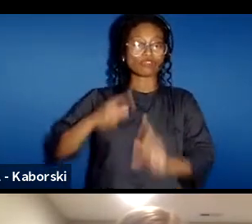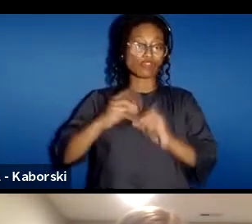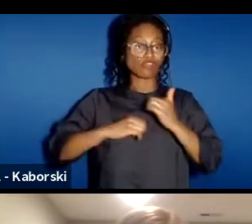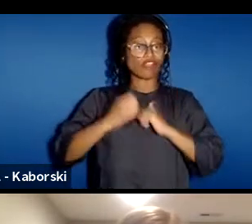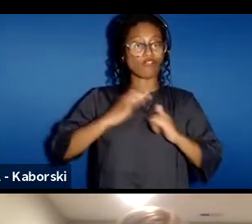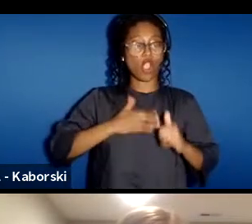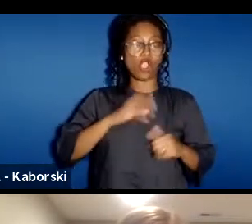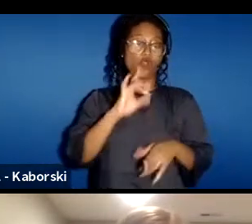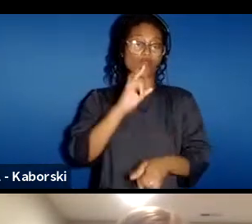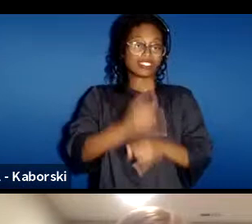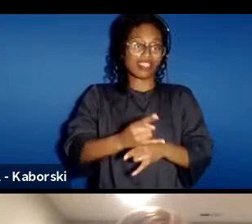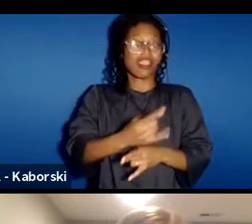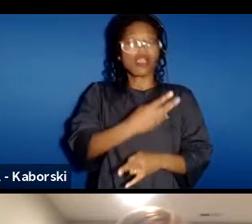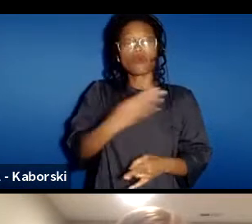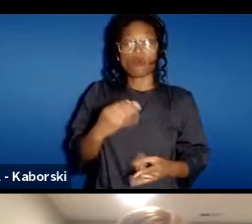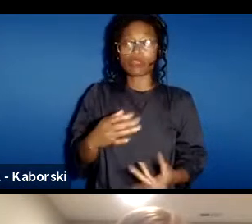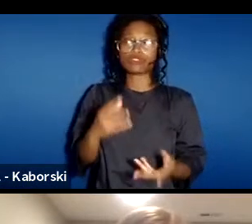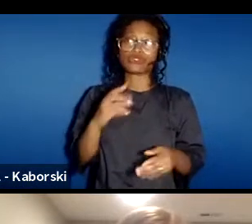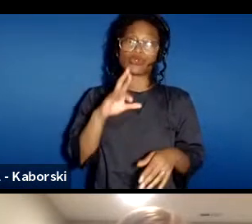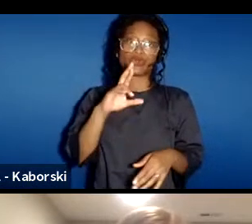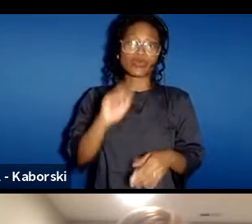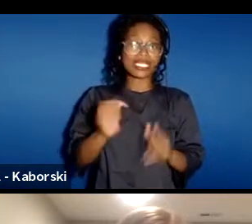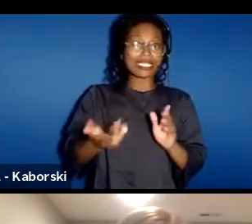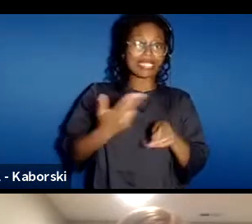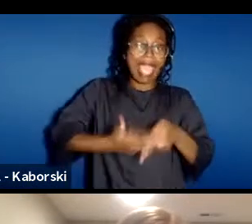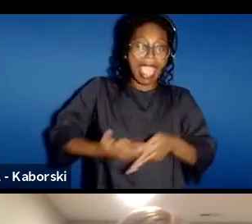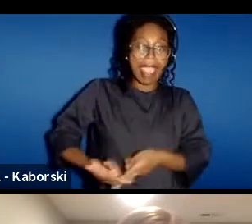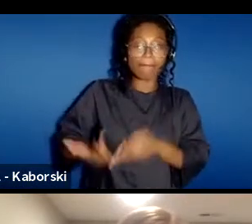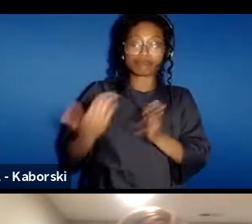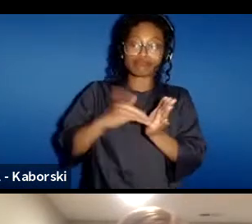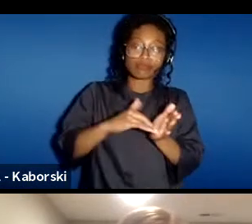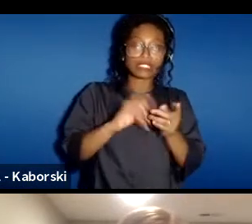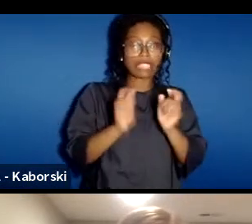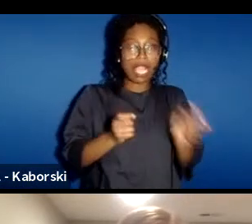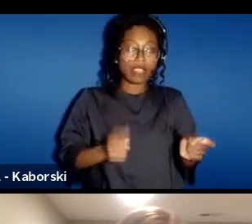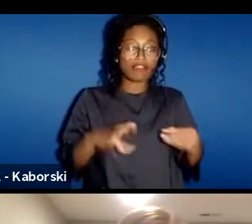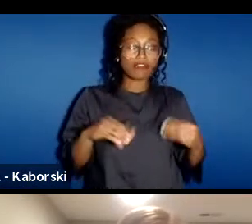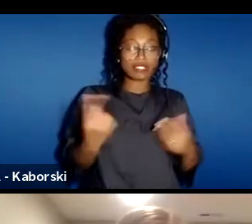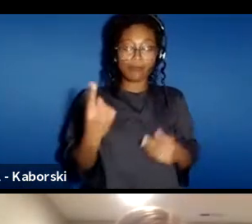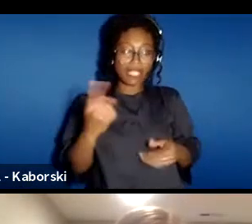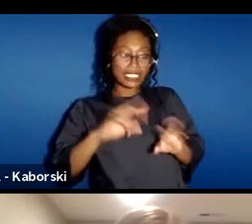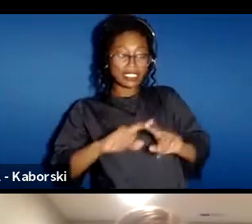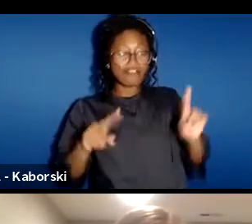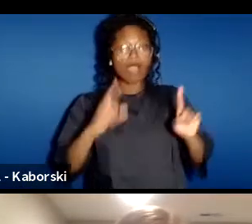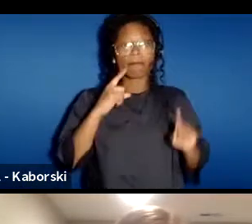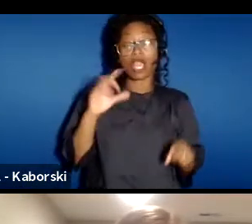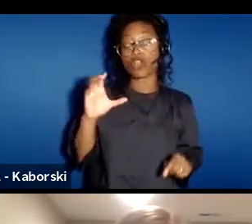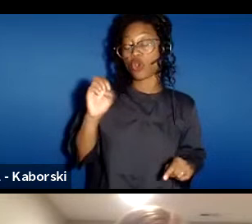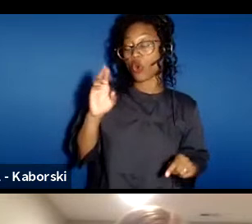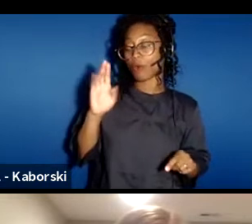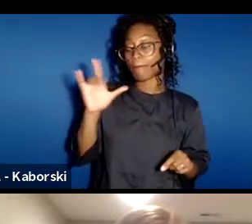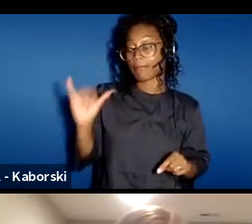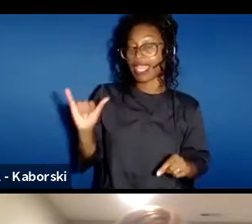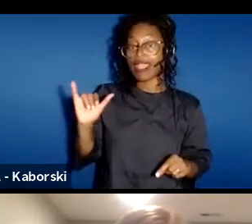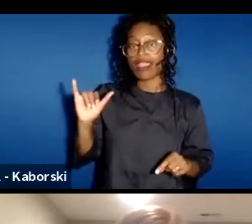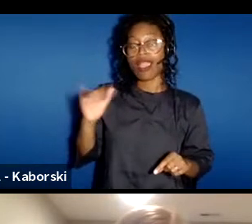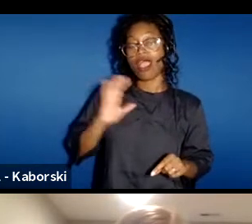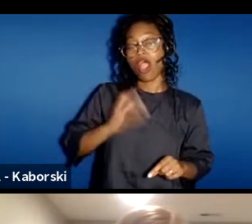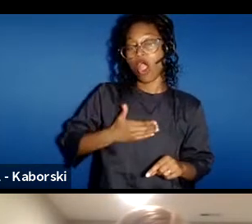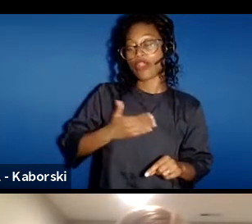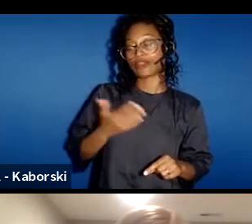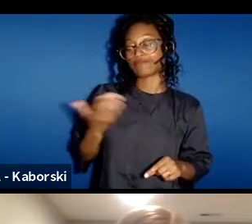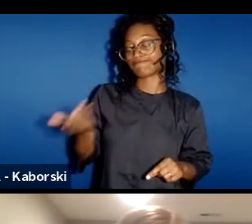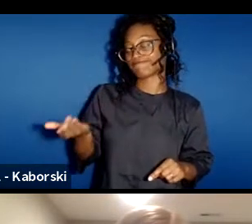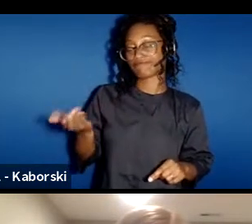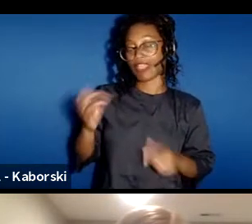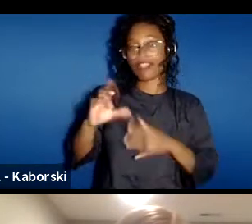it, and we were going to give it something a little bit different. And I remember Kaveh, our founder, I was in a meeting with him, and he asked me about it maybe